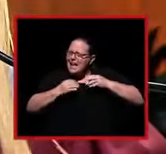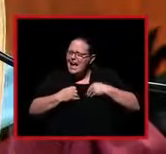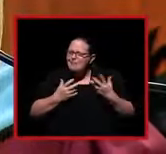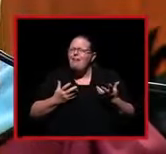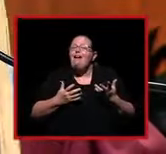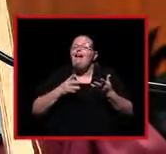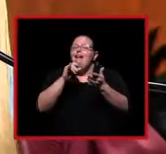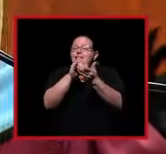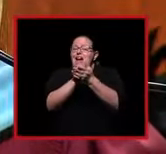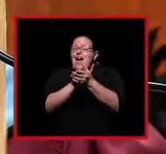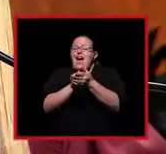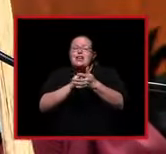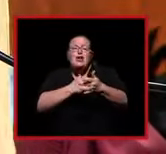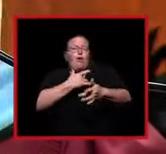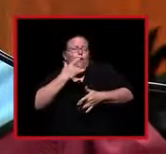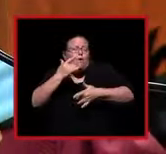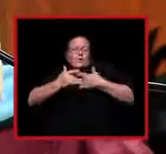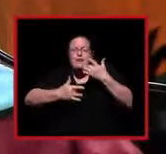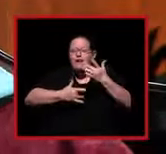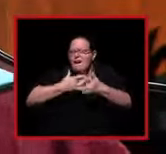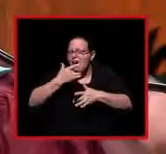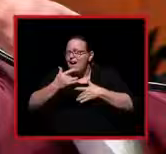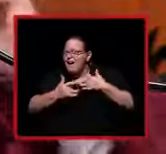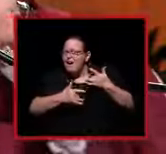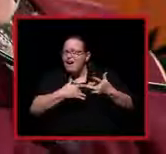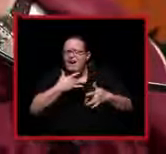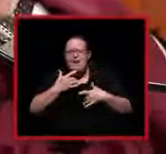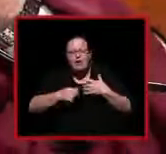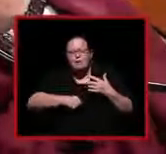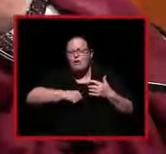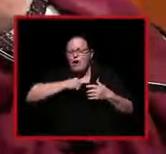They, as all, are so proud of you.